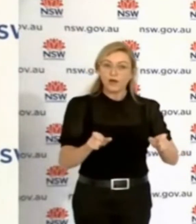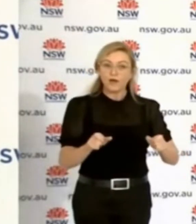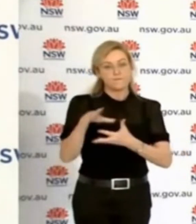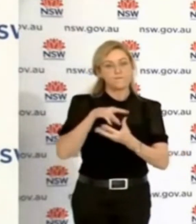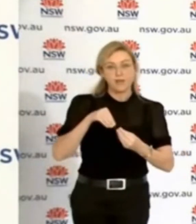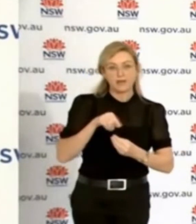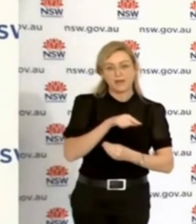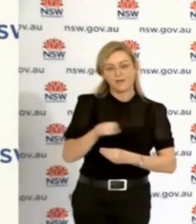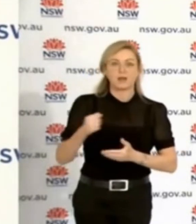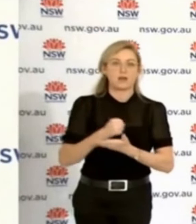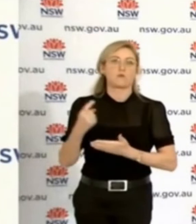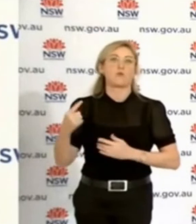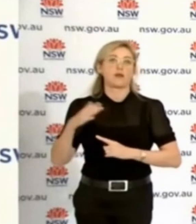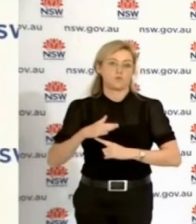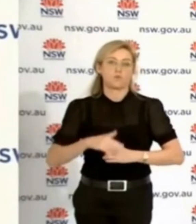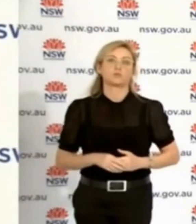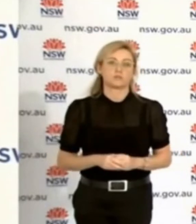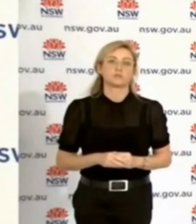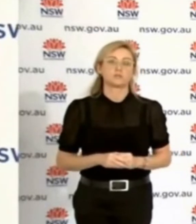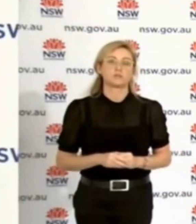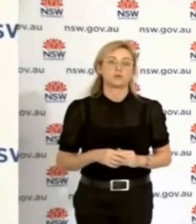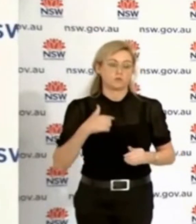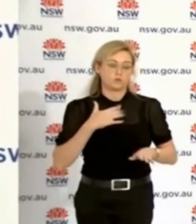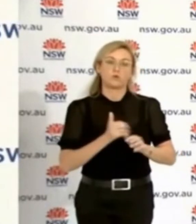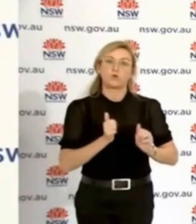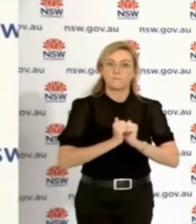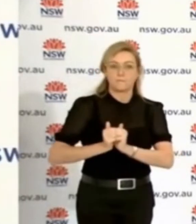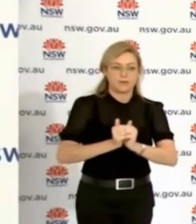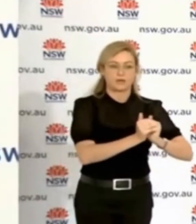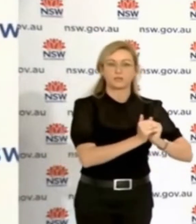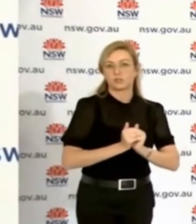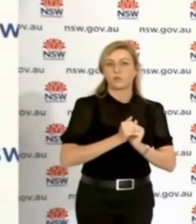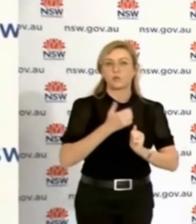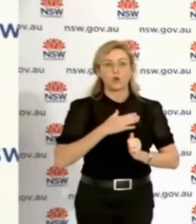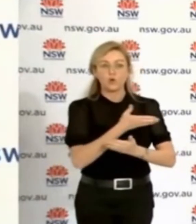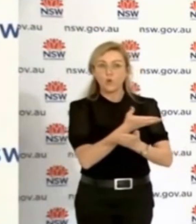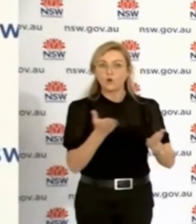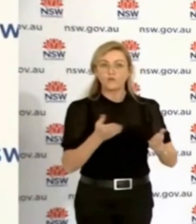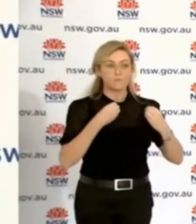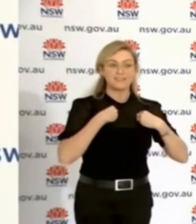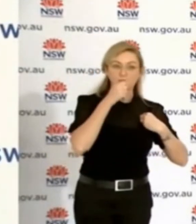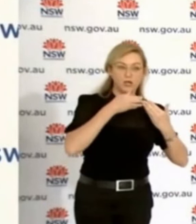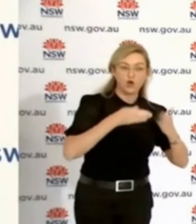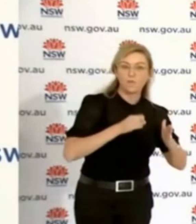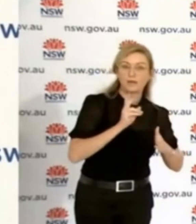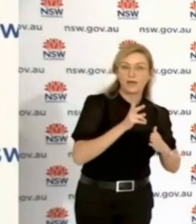budget. It's exactly what we're doing. This is a partnership. We want every single business and worker to get through this difficult time. And if you look at last year, we